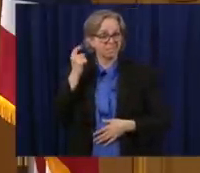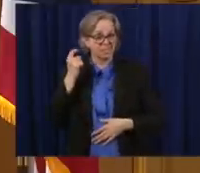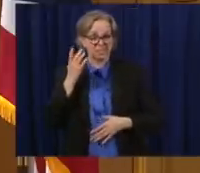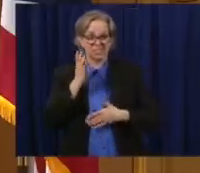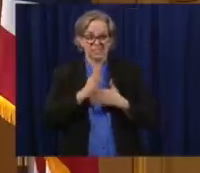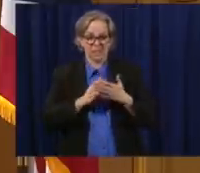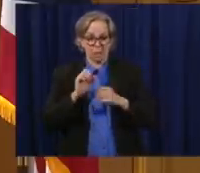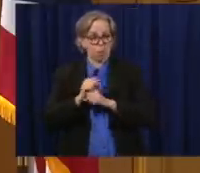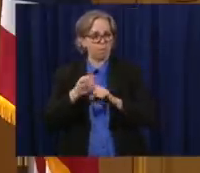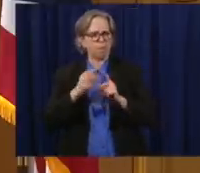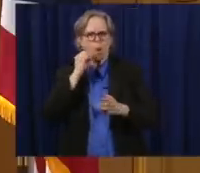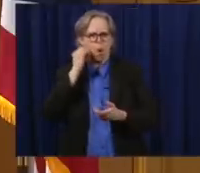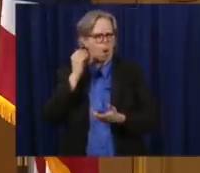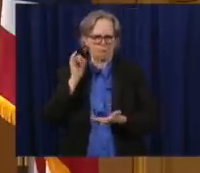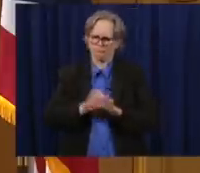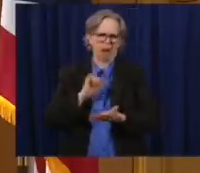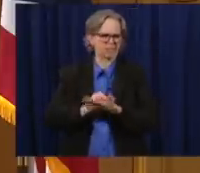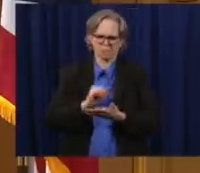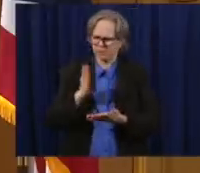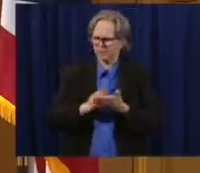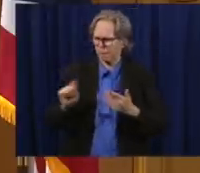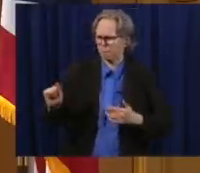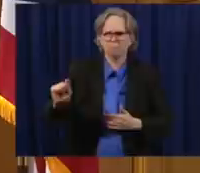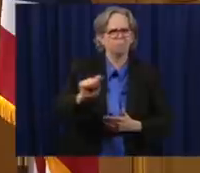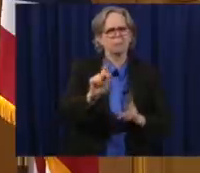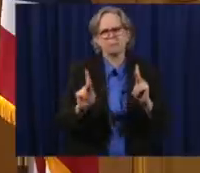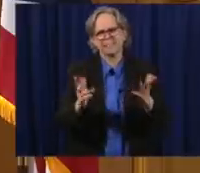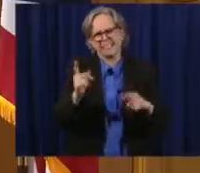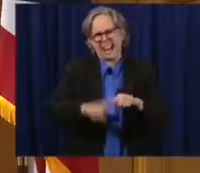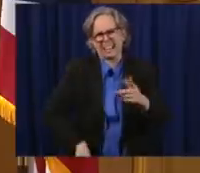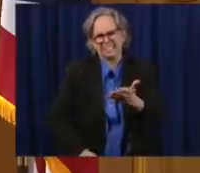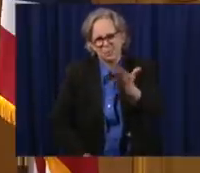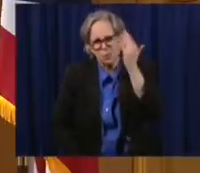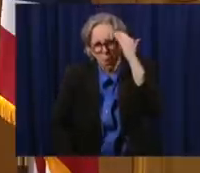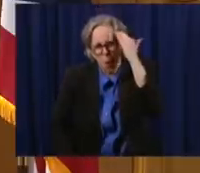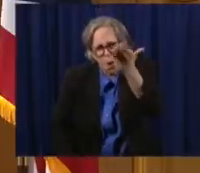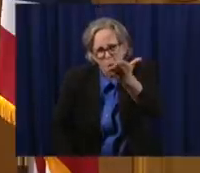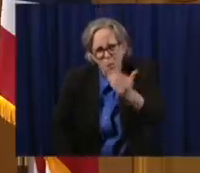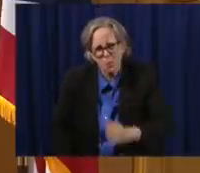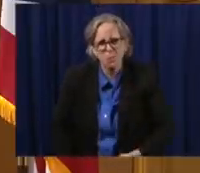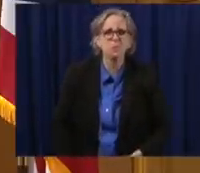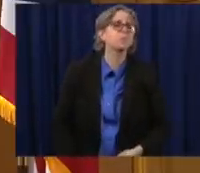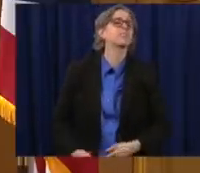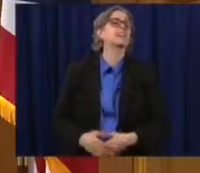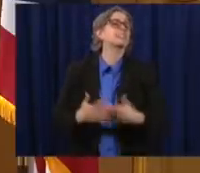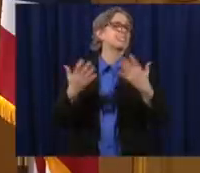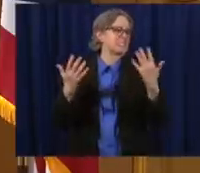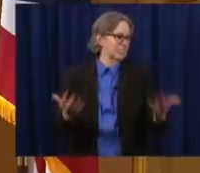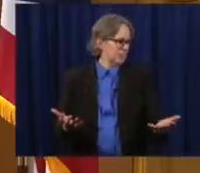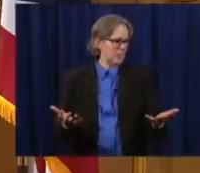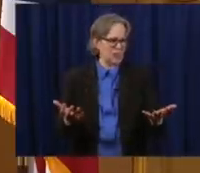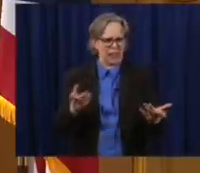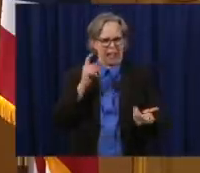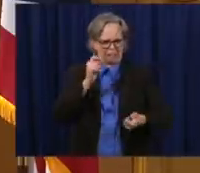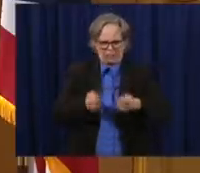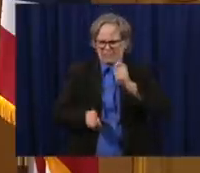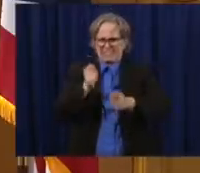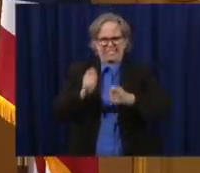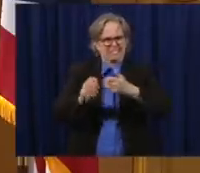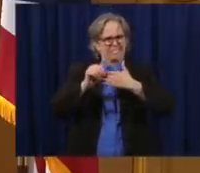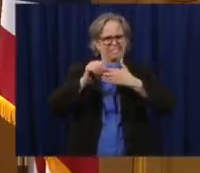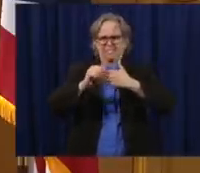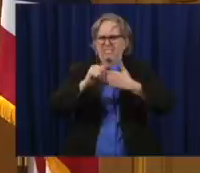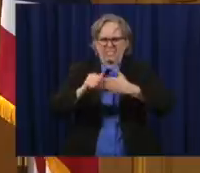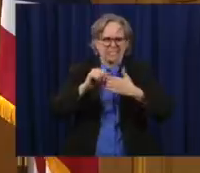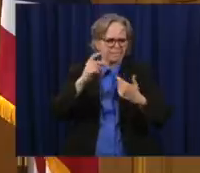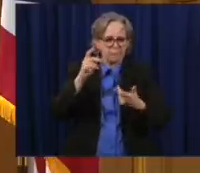should not end. If companies have figured out, hey, this type of work can be done from home just about as well as it can be done in the